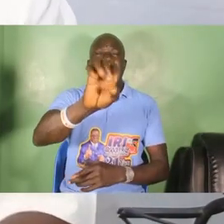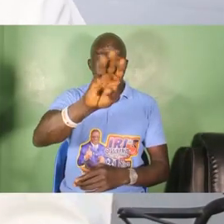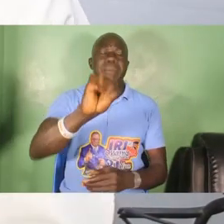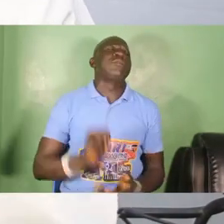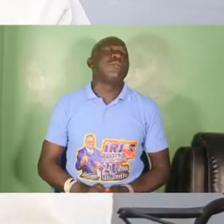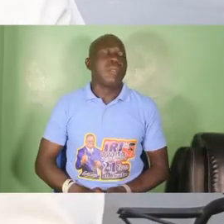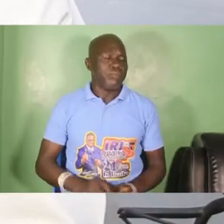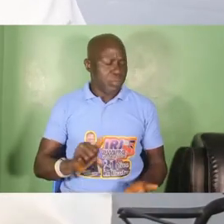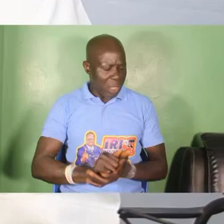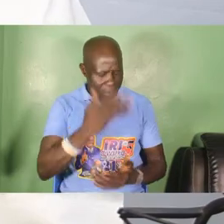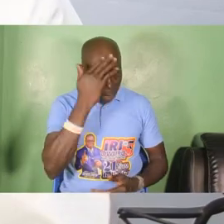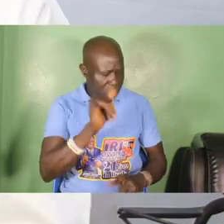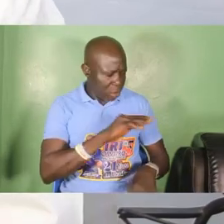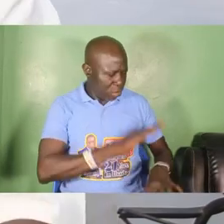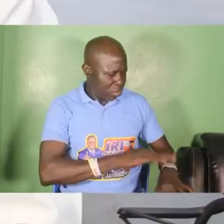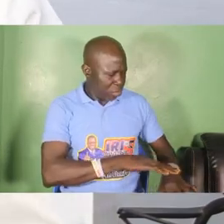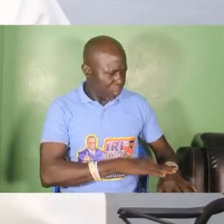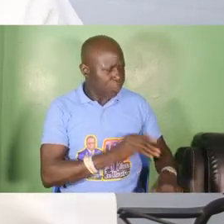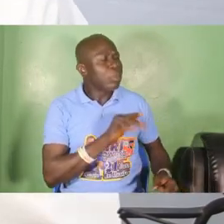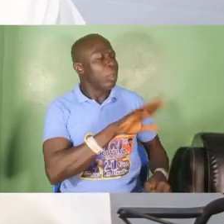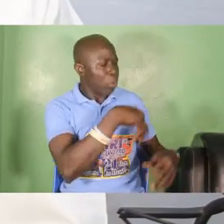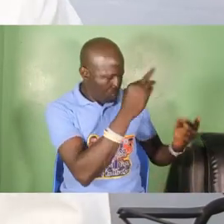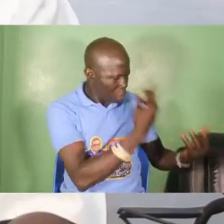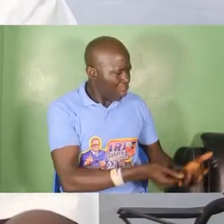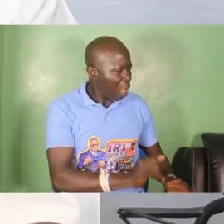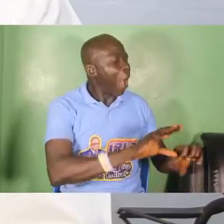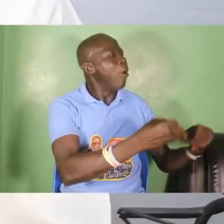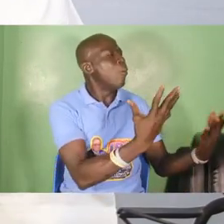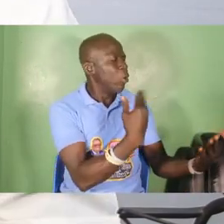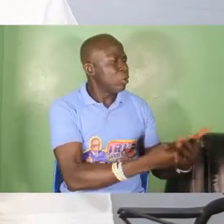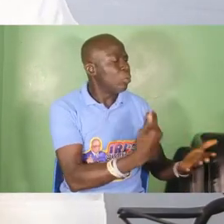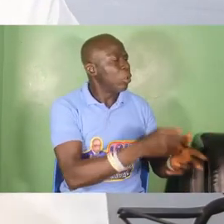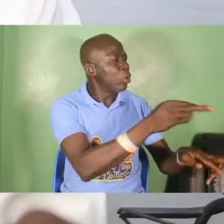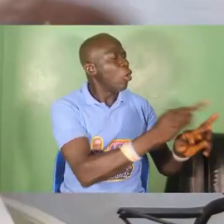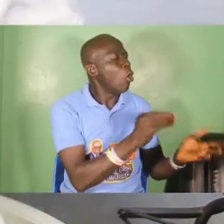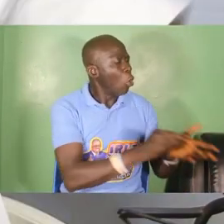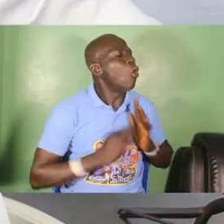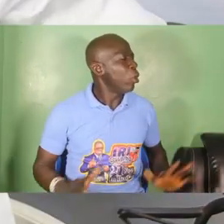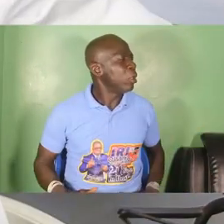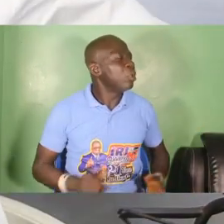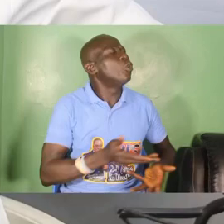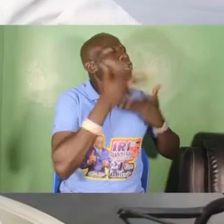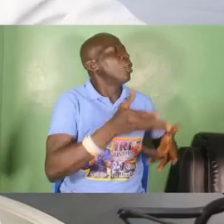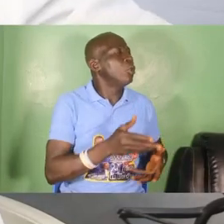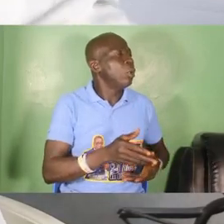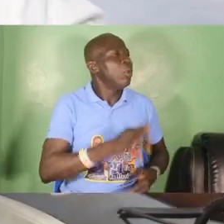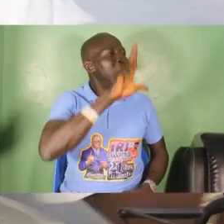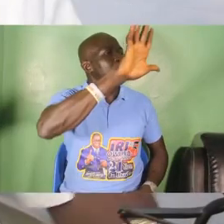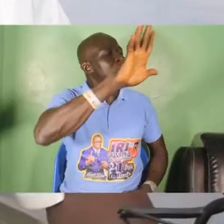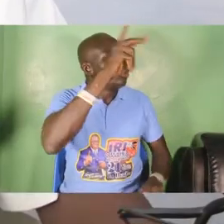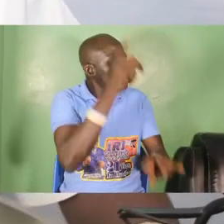debt my ya for that man just tap her le o well done e lo ngbese to je to how much are you owing that you are shouting 2000 I